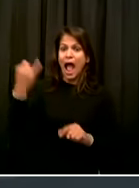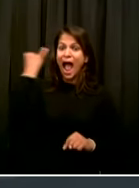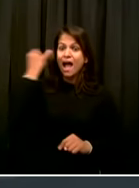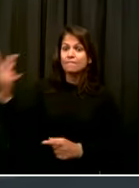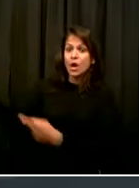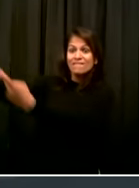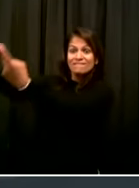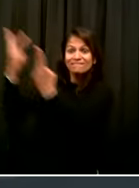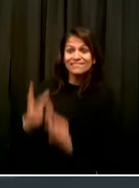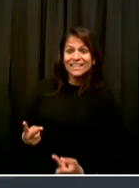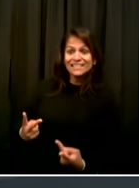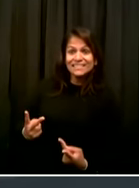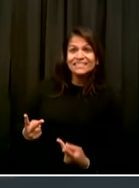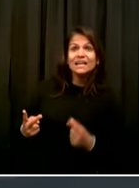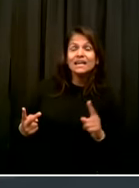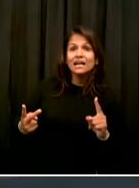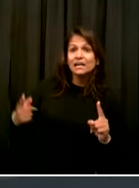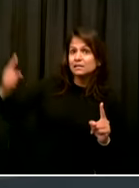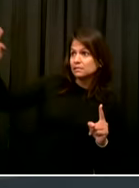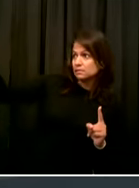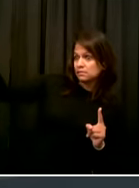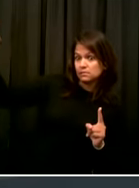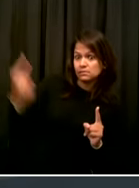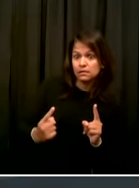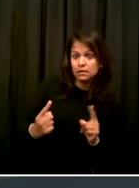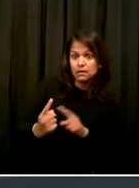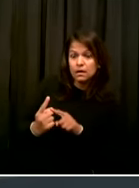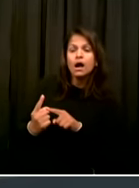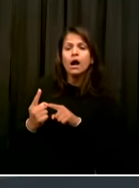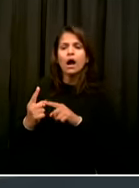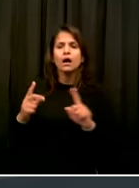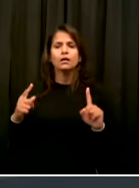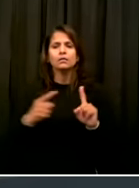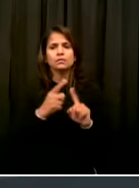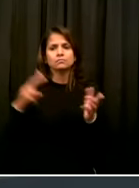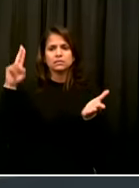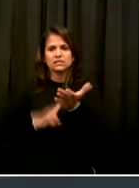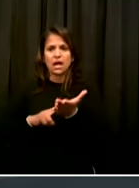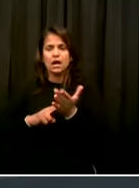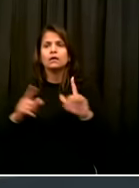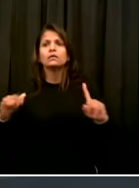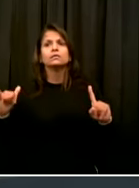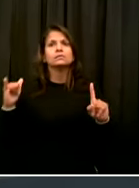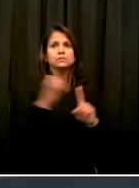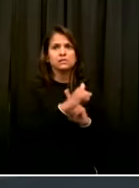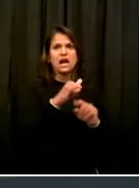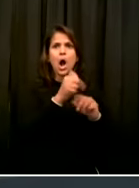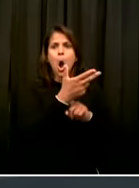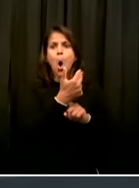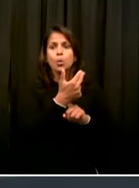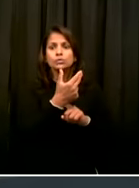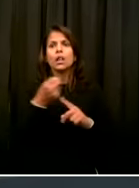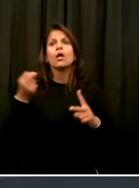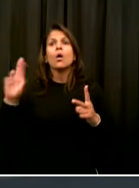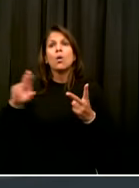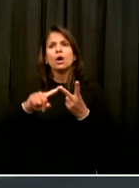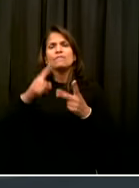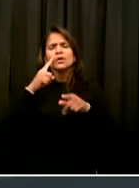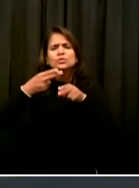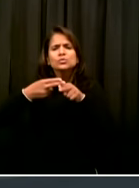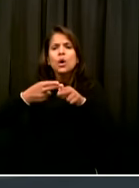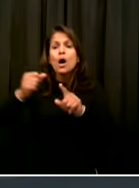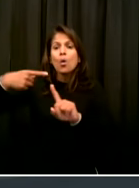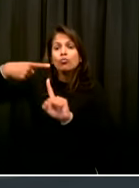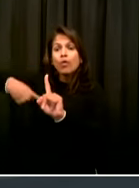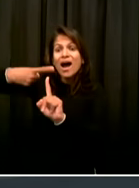any short-term rental must get that form from the traveler, complete with the contact information,